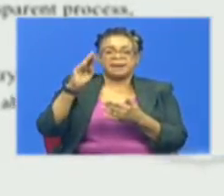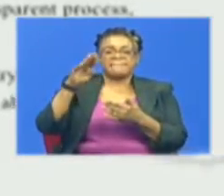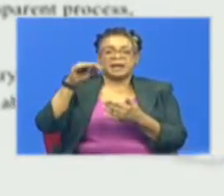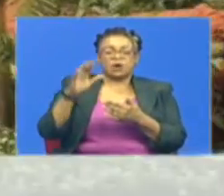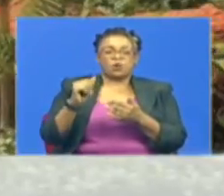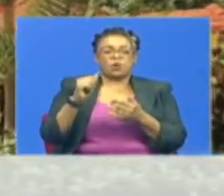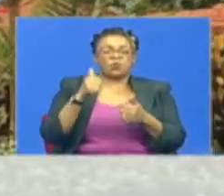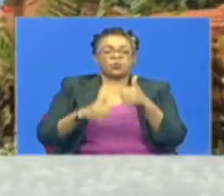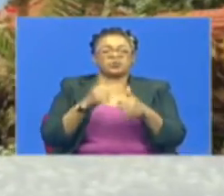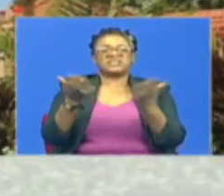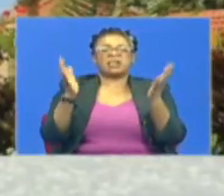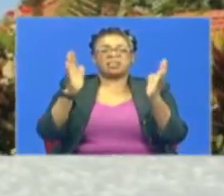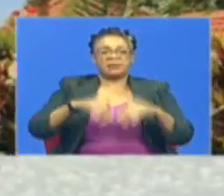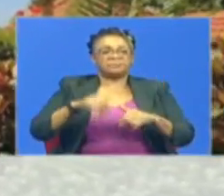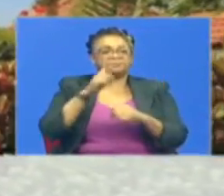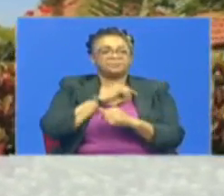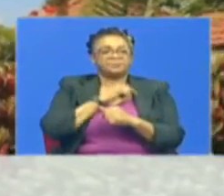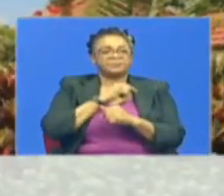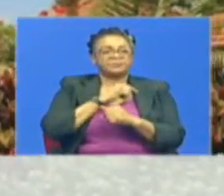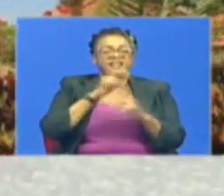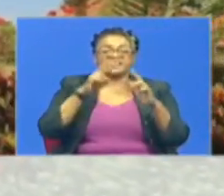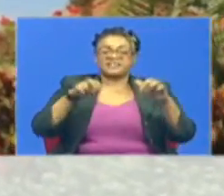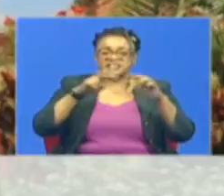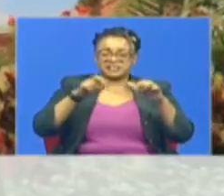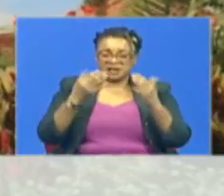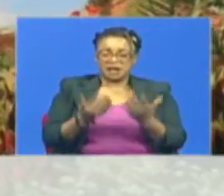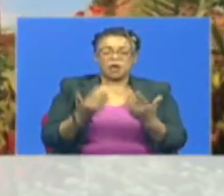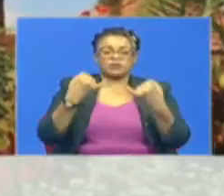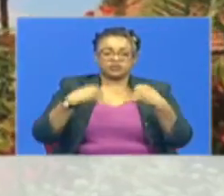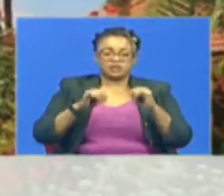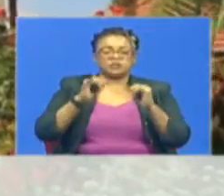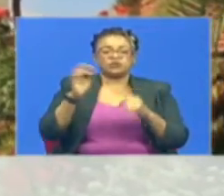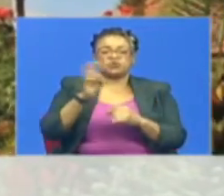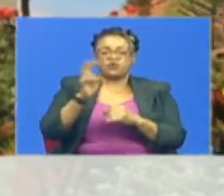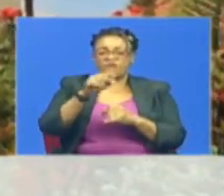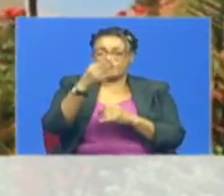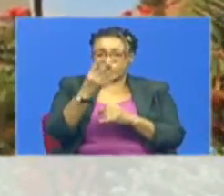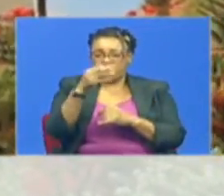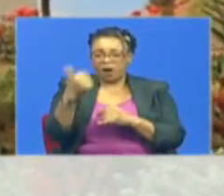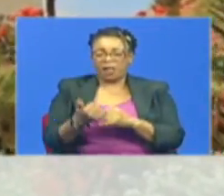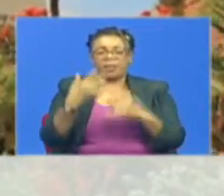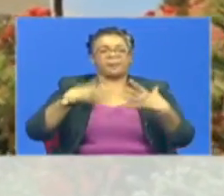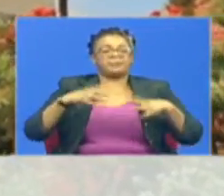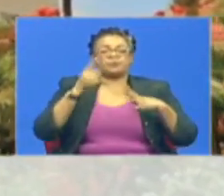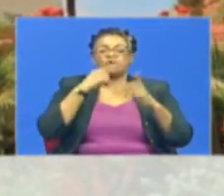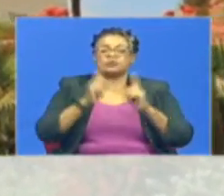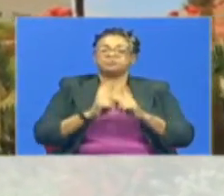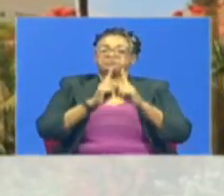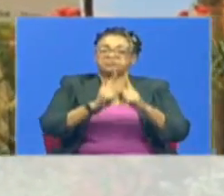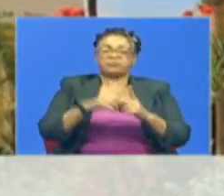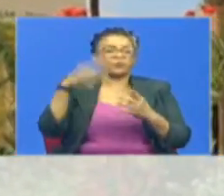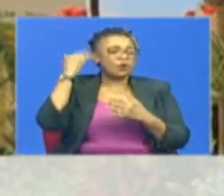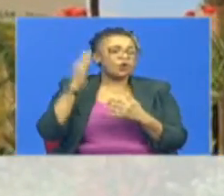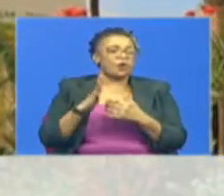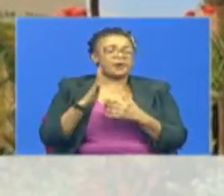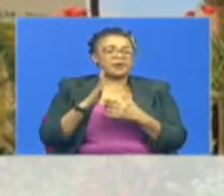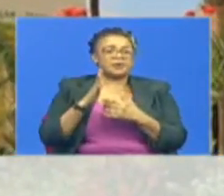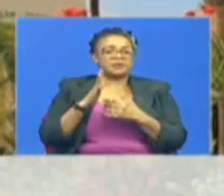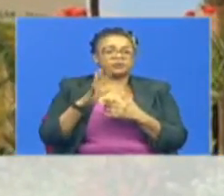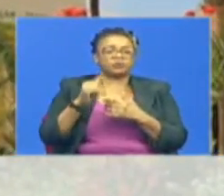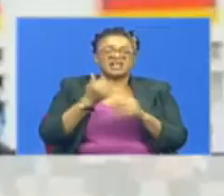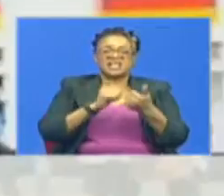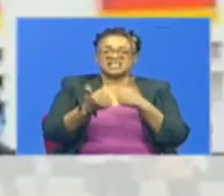collapsed. Investigators are now looking for four other people who accompanied the lawyer to the Kasarani police